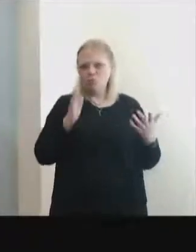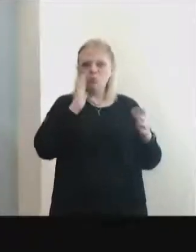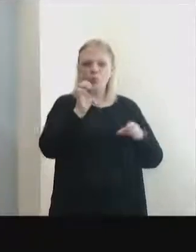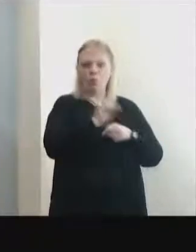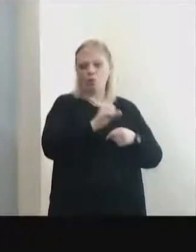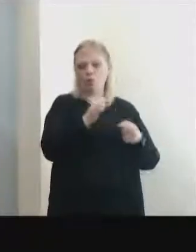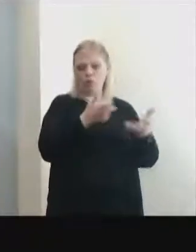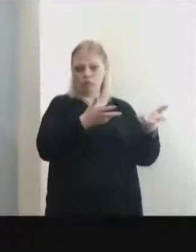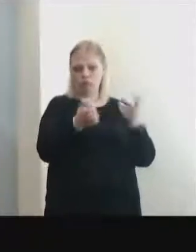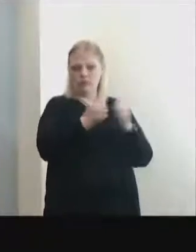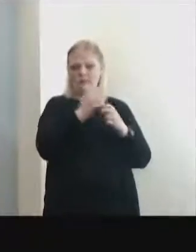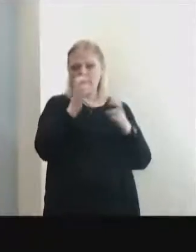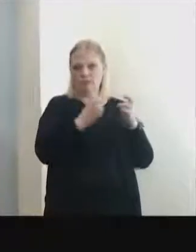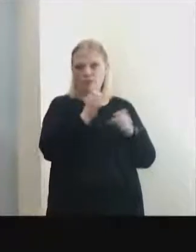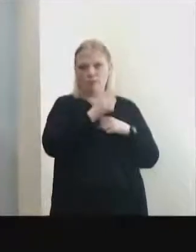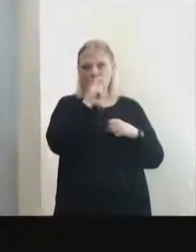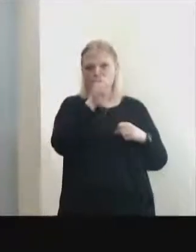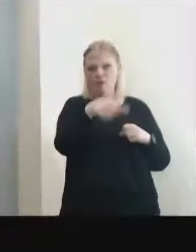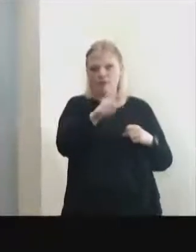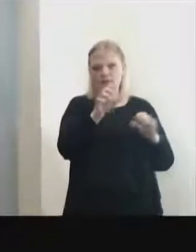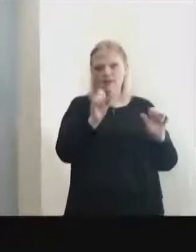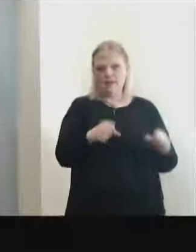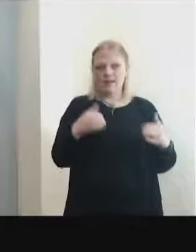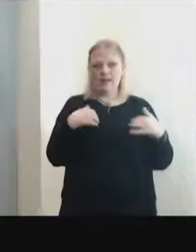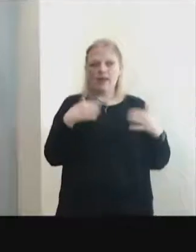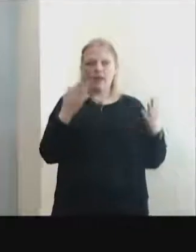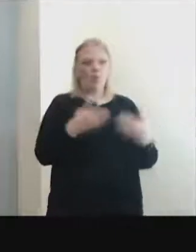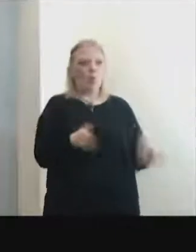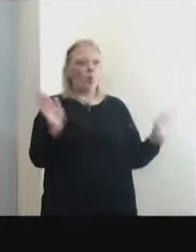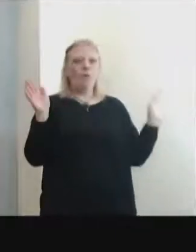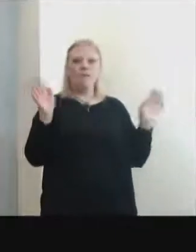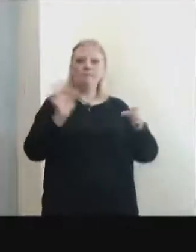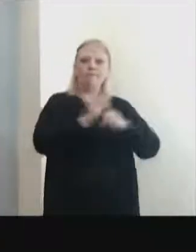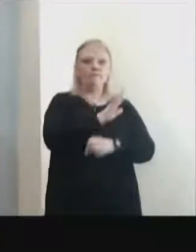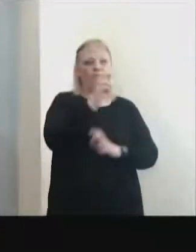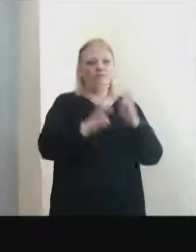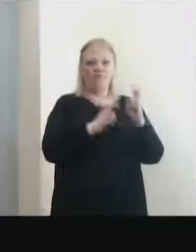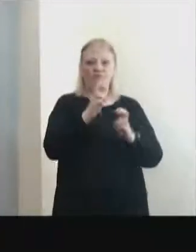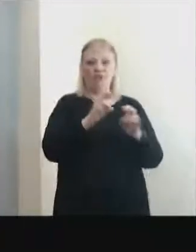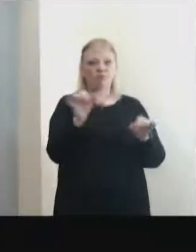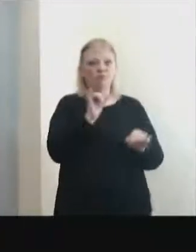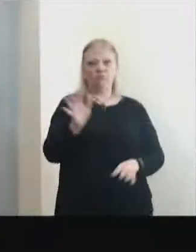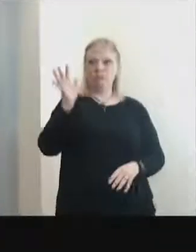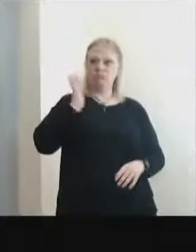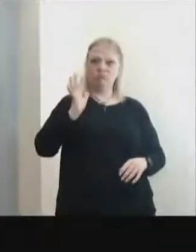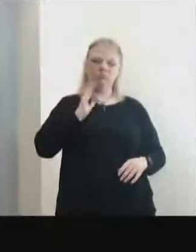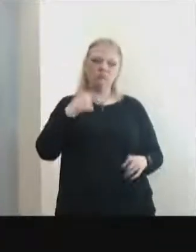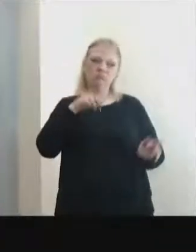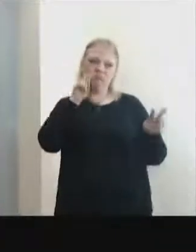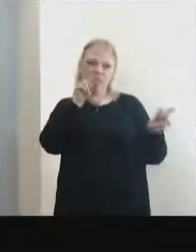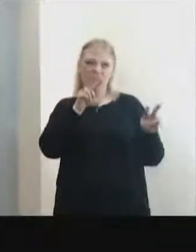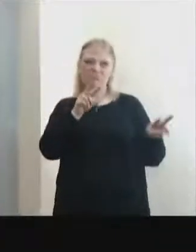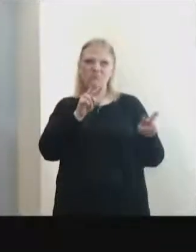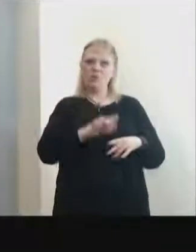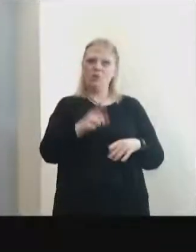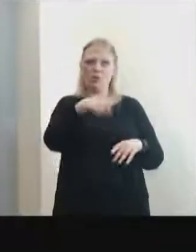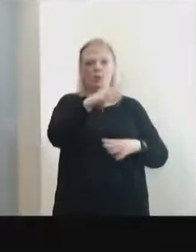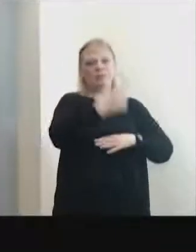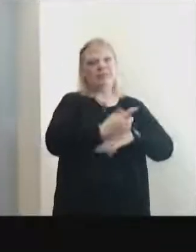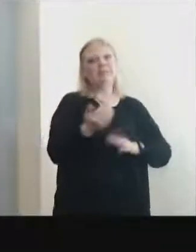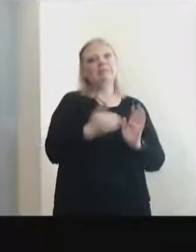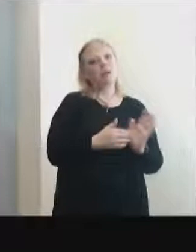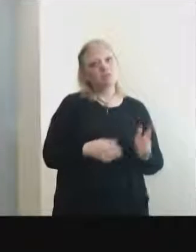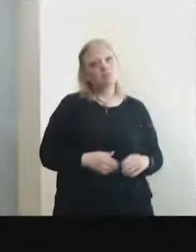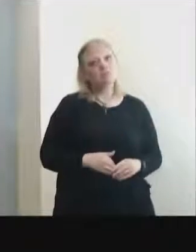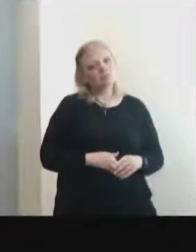with the fairgrounds to ensure that they can have as open and complete fair as we've had in the past. I think we're all looking forward to those days again.